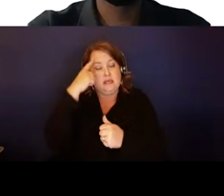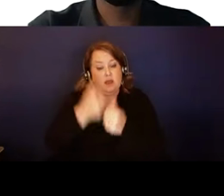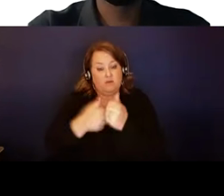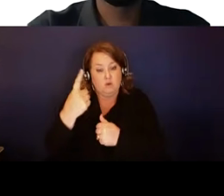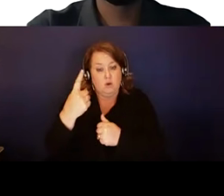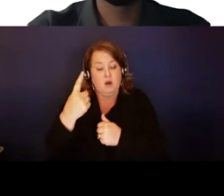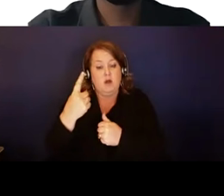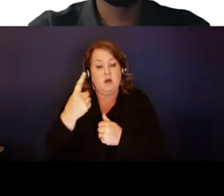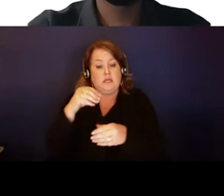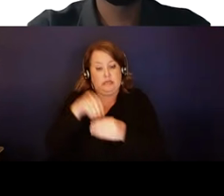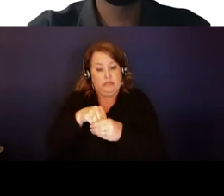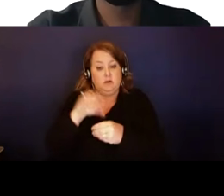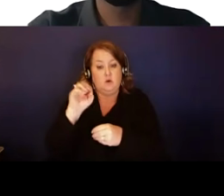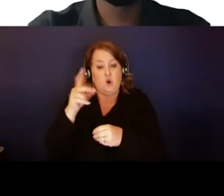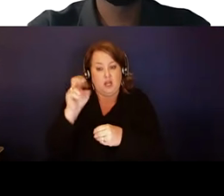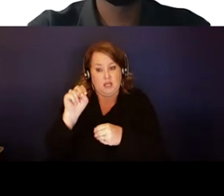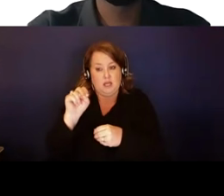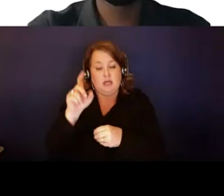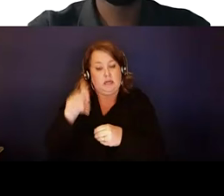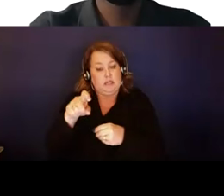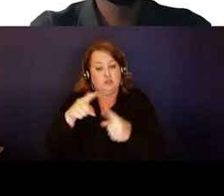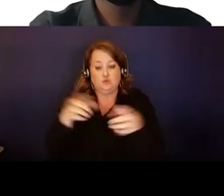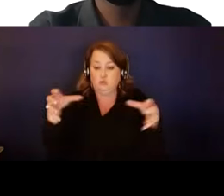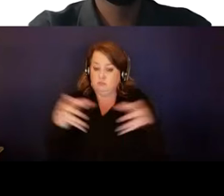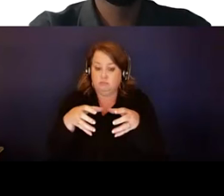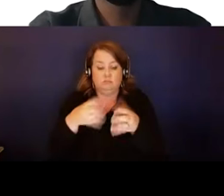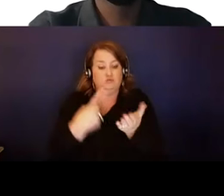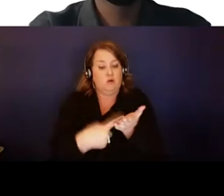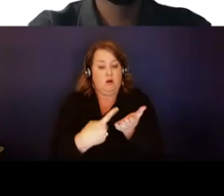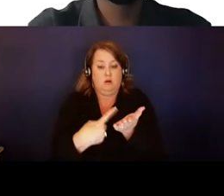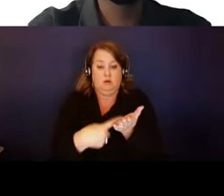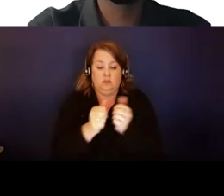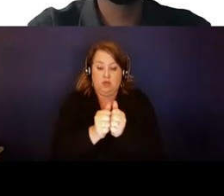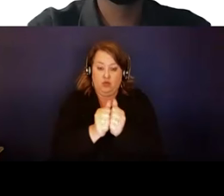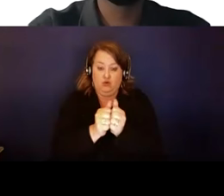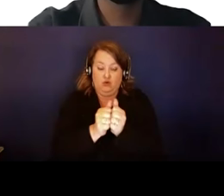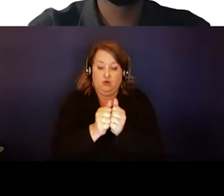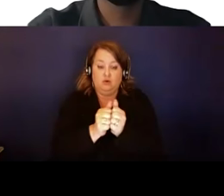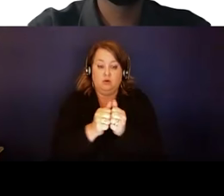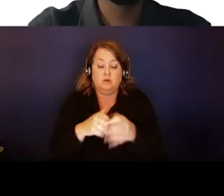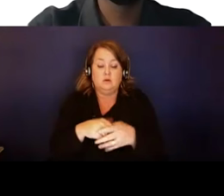everybody in Oregon needs to come around and talk together, and